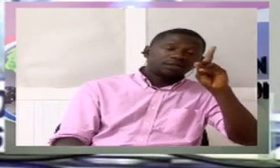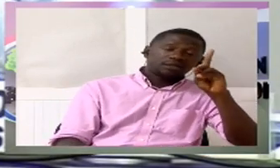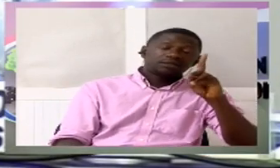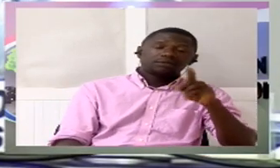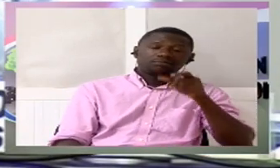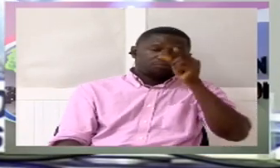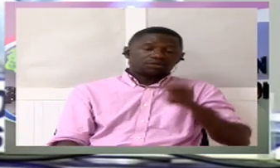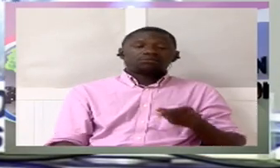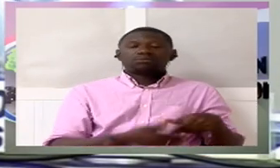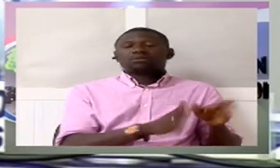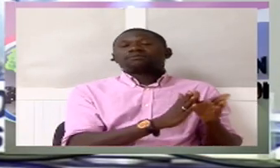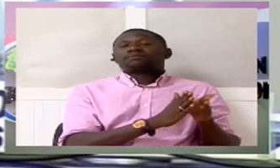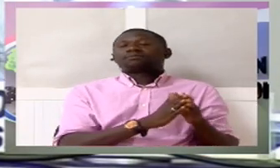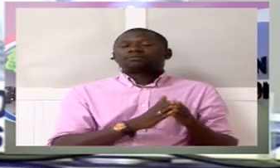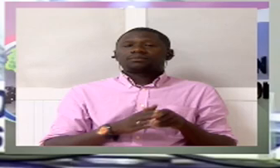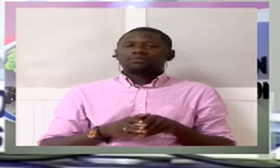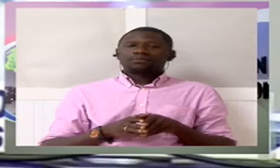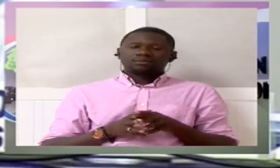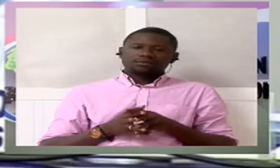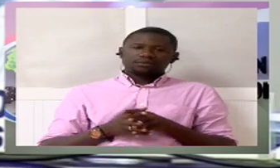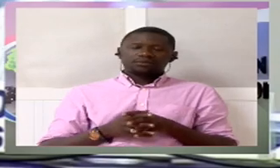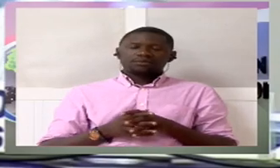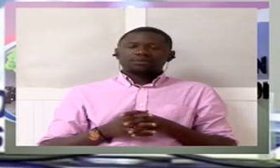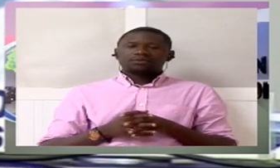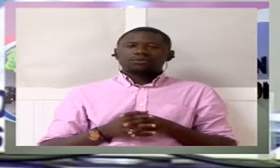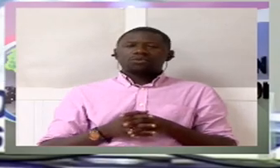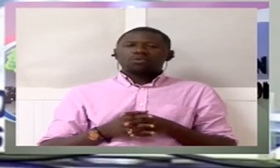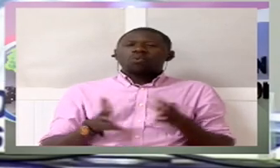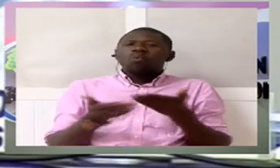you giving these things to David Koli?